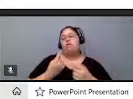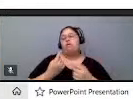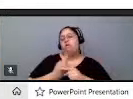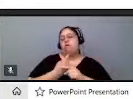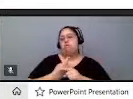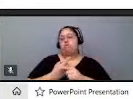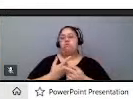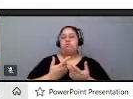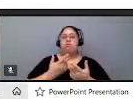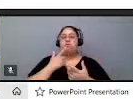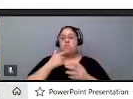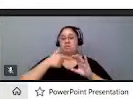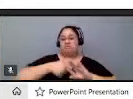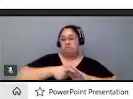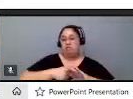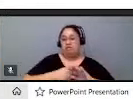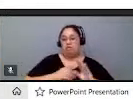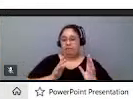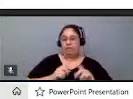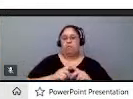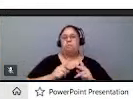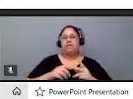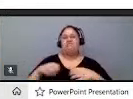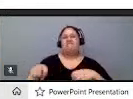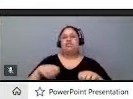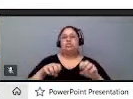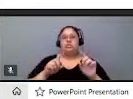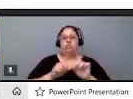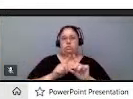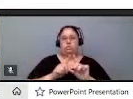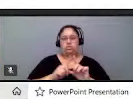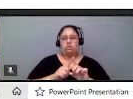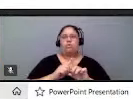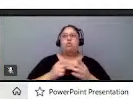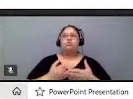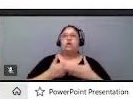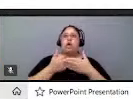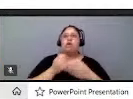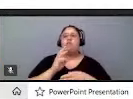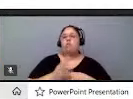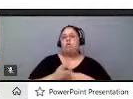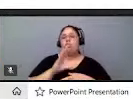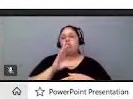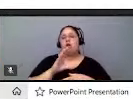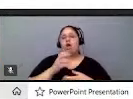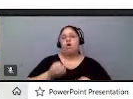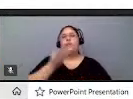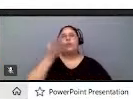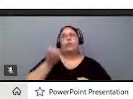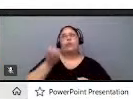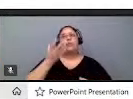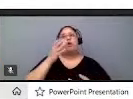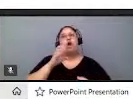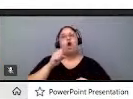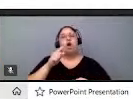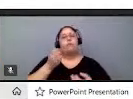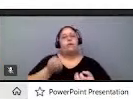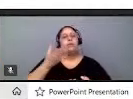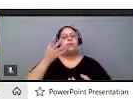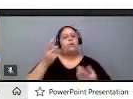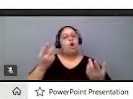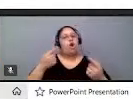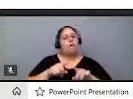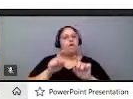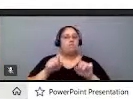efficiency of the vessel but it also then assists with the carbon emissions that the vessels are having to comply to from an IMO